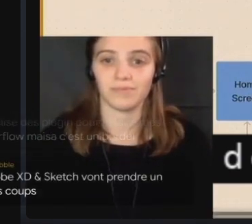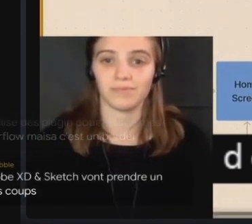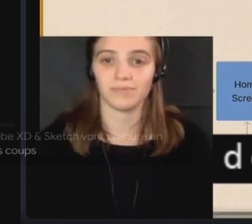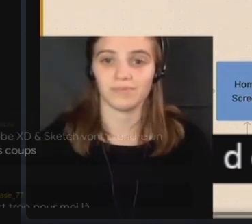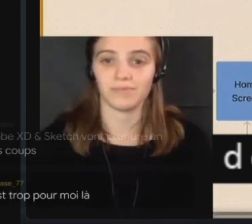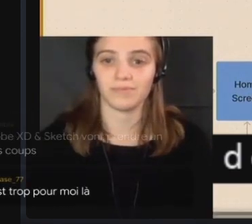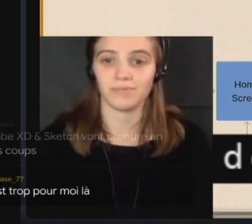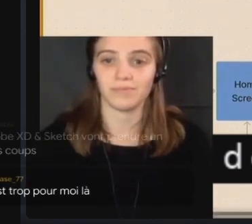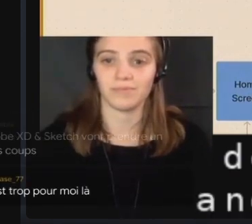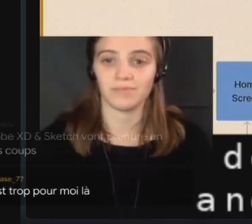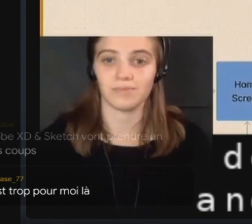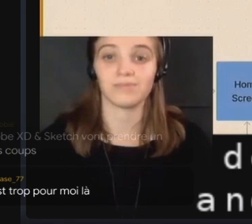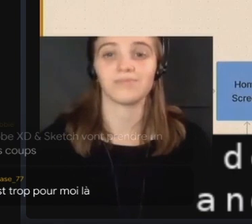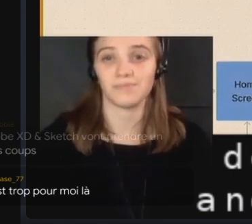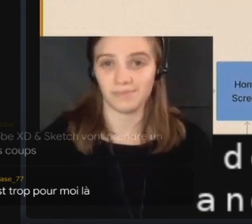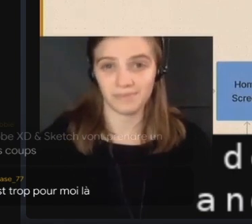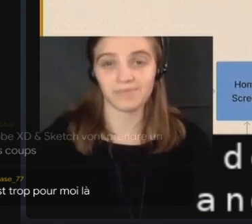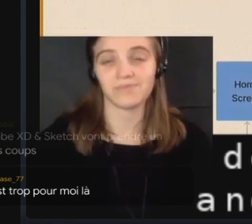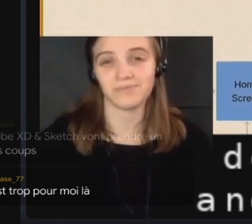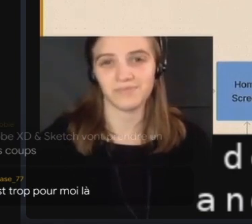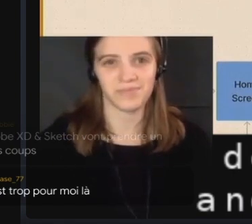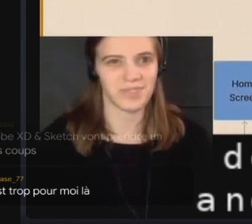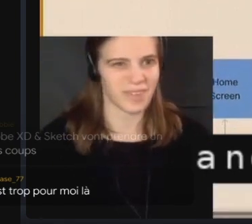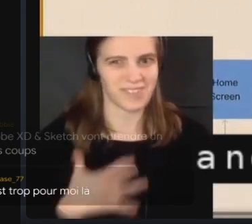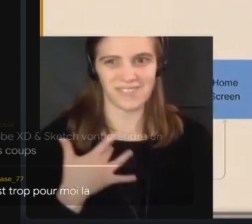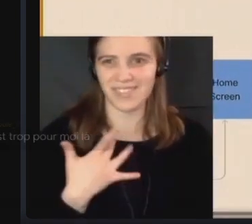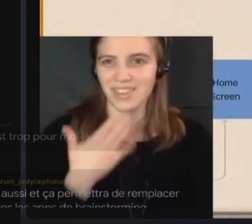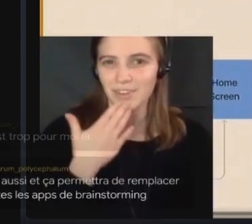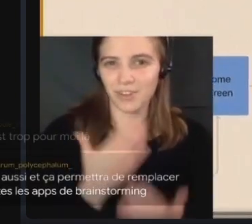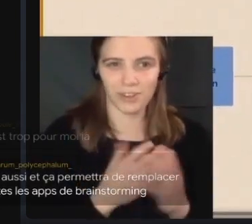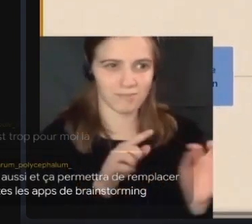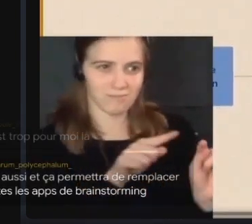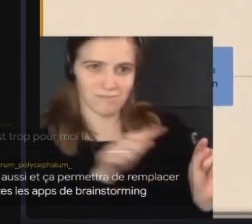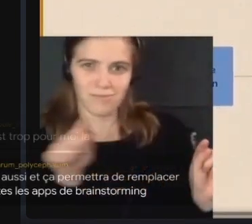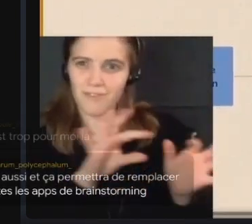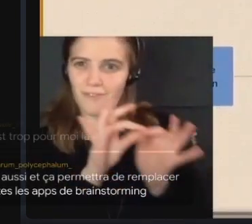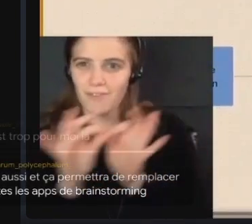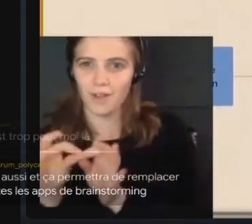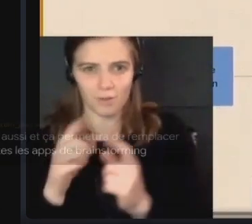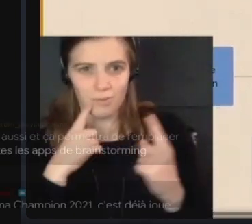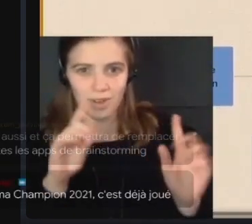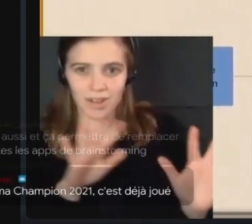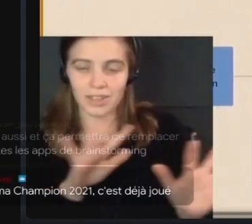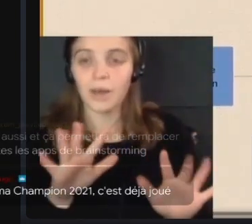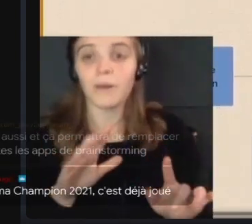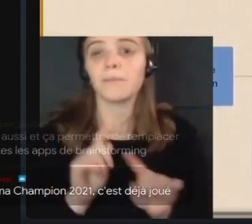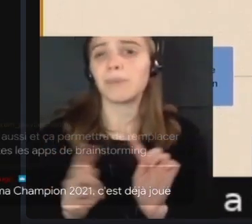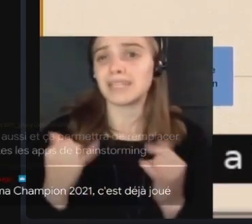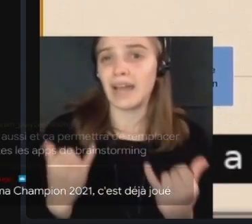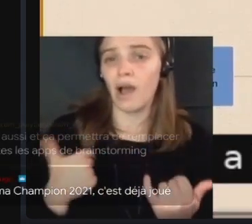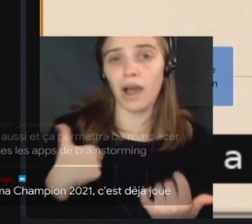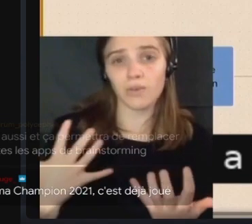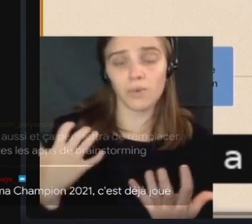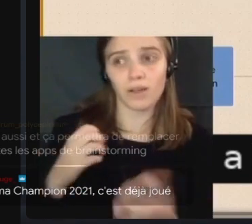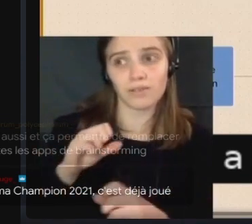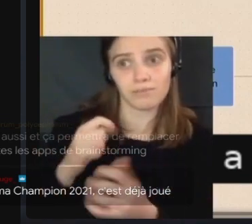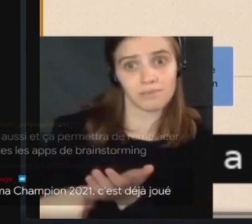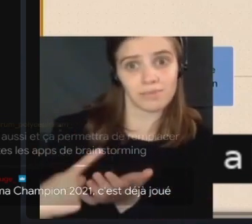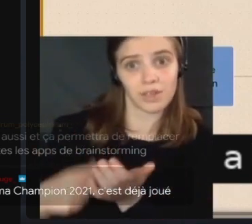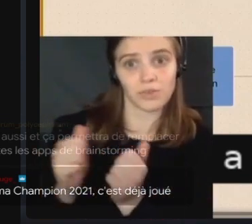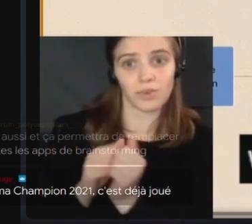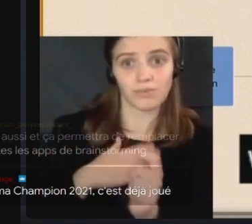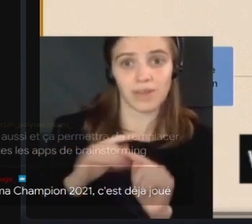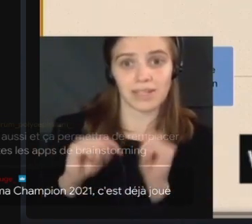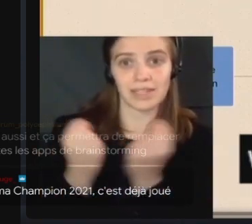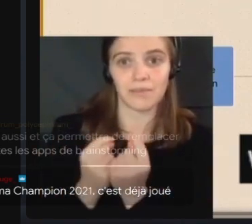Ok. There we go. So I'm feeling pretty good about this flow, but I kind of want to talk it over my team. So I'm going to Non. join the Le casque.